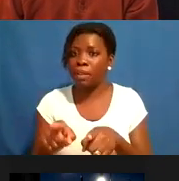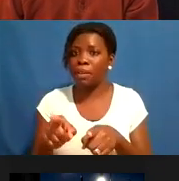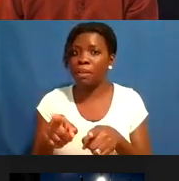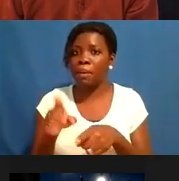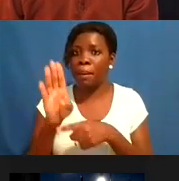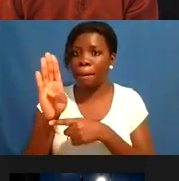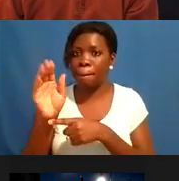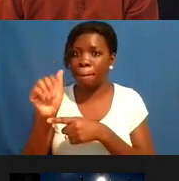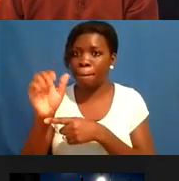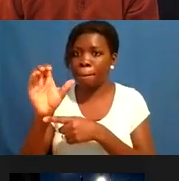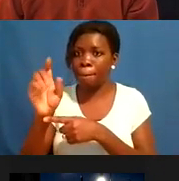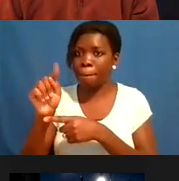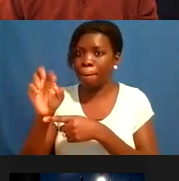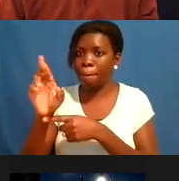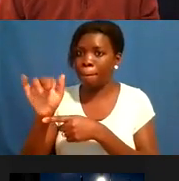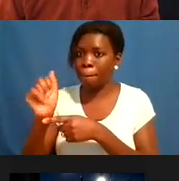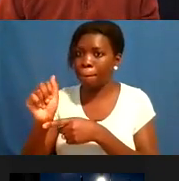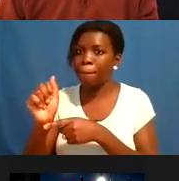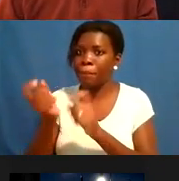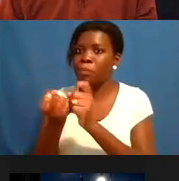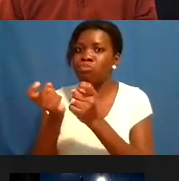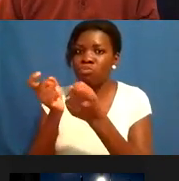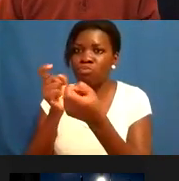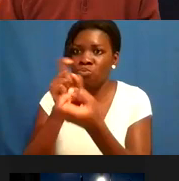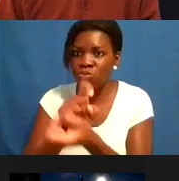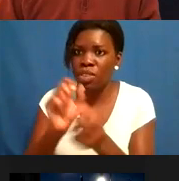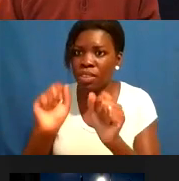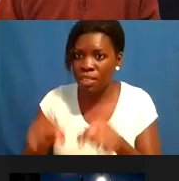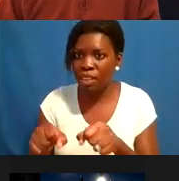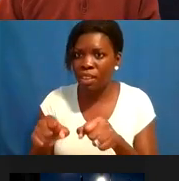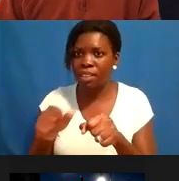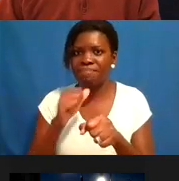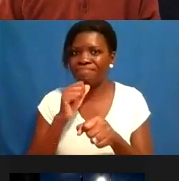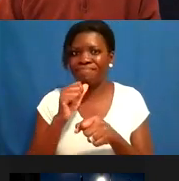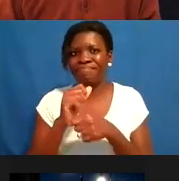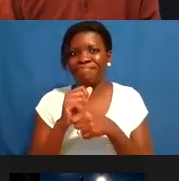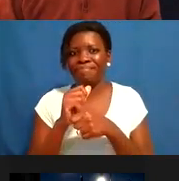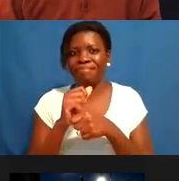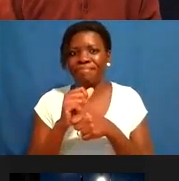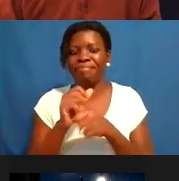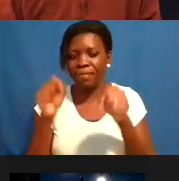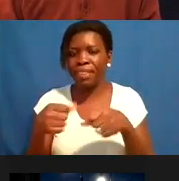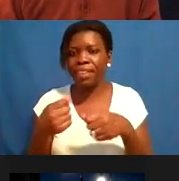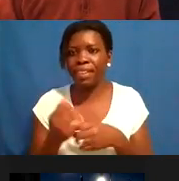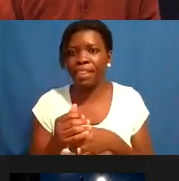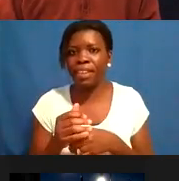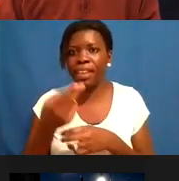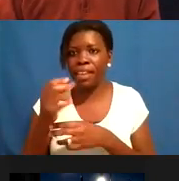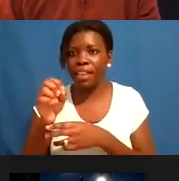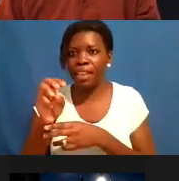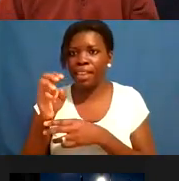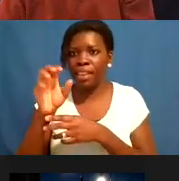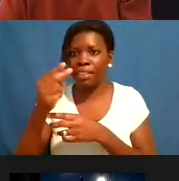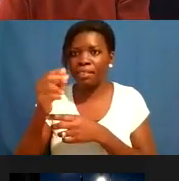evolution solves that problem, and they can get from here to there. They're not just victims. It turns out, and Howard's going to show you